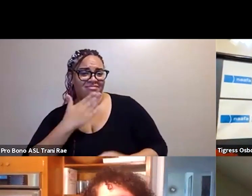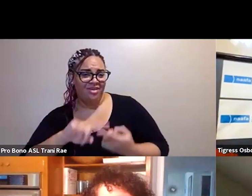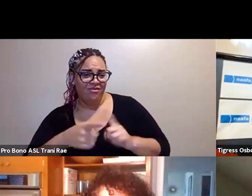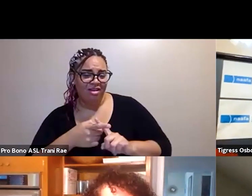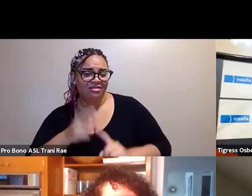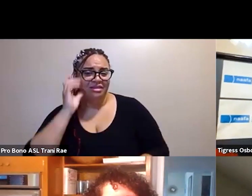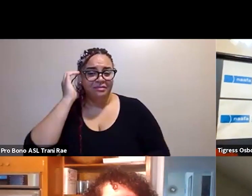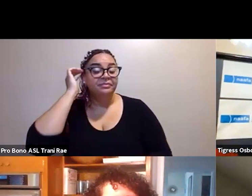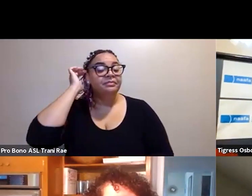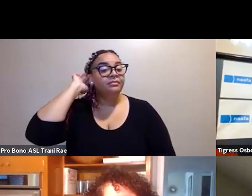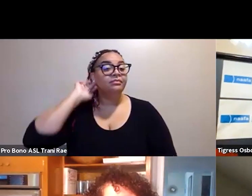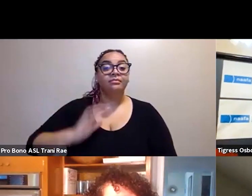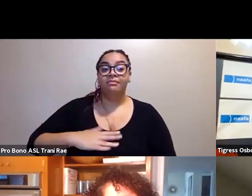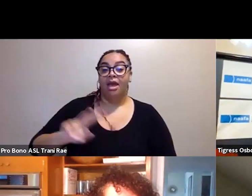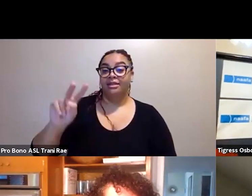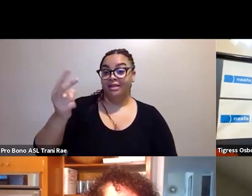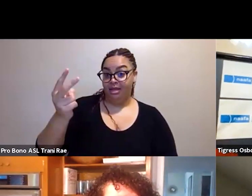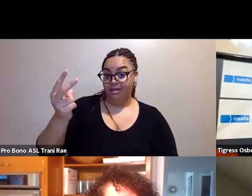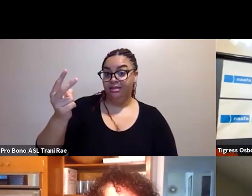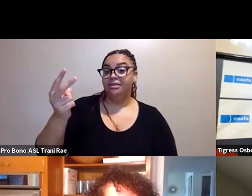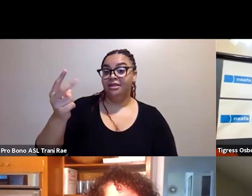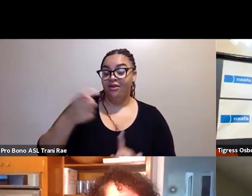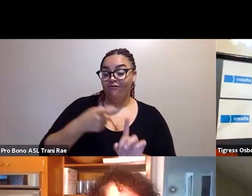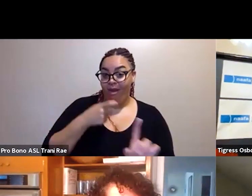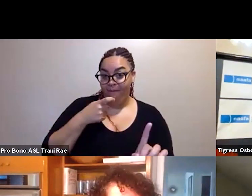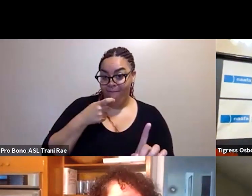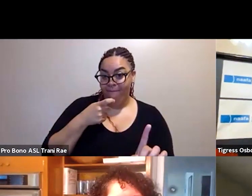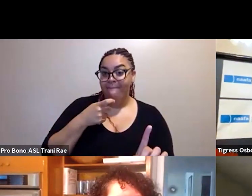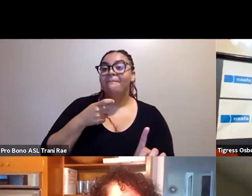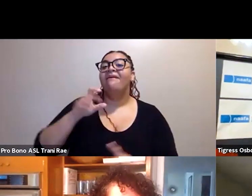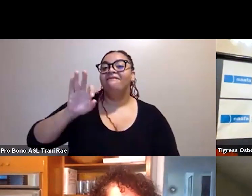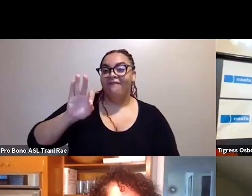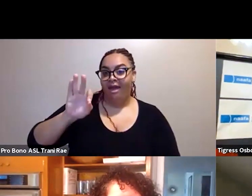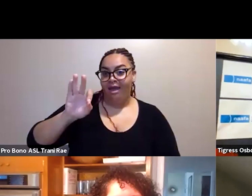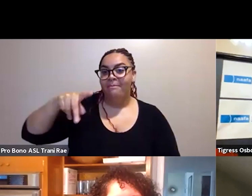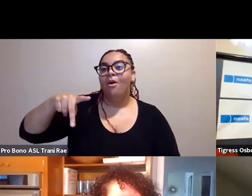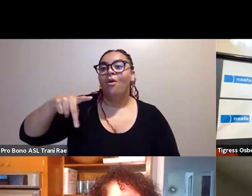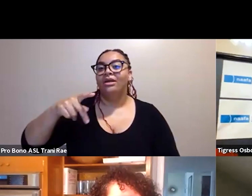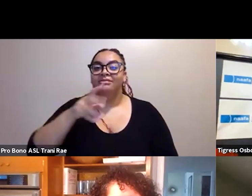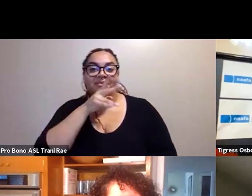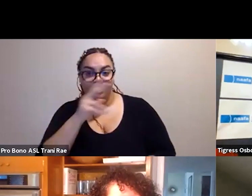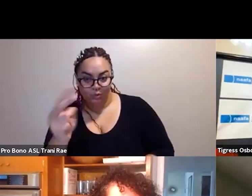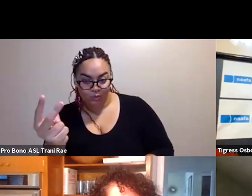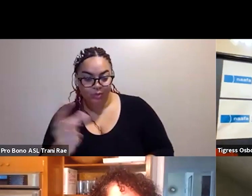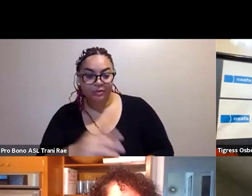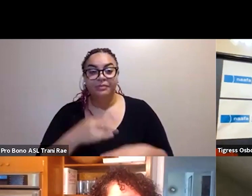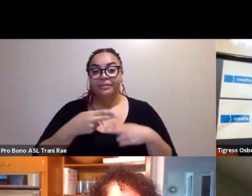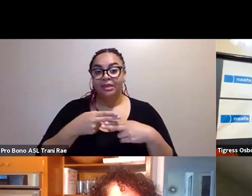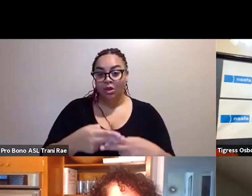My second from the Fat Poet Speak 2 is